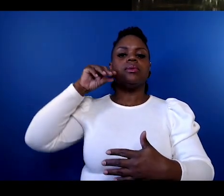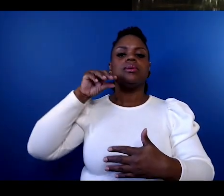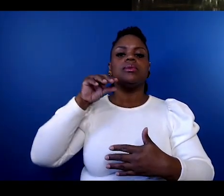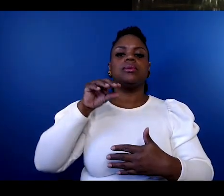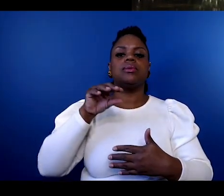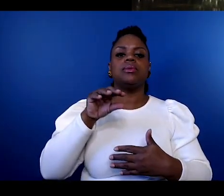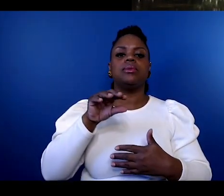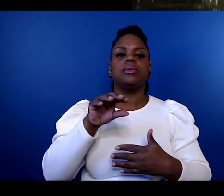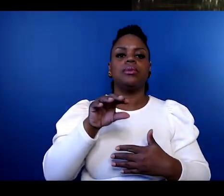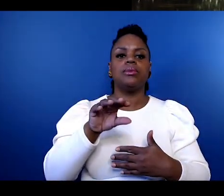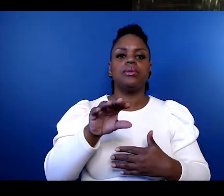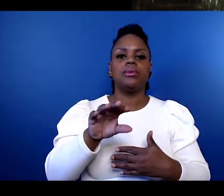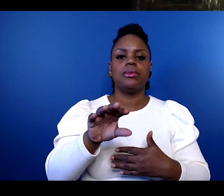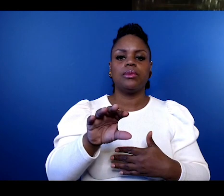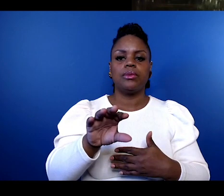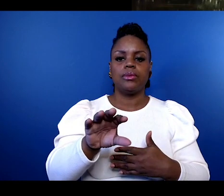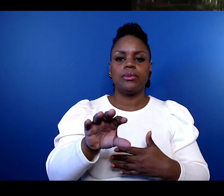Slower exhale.